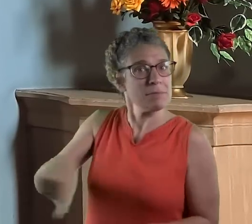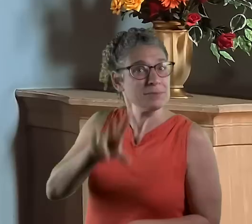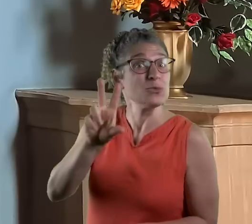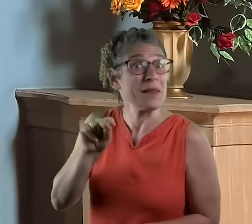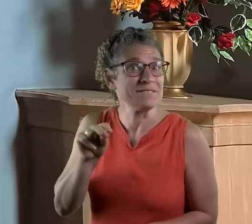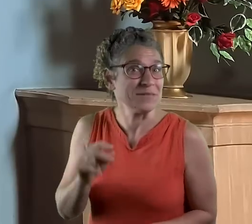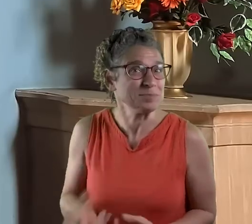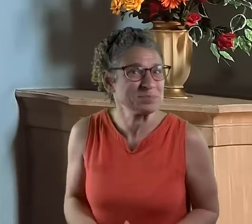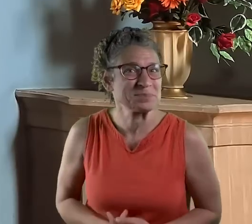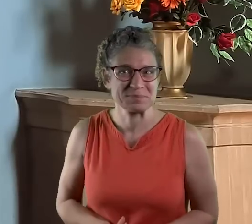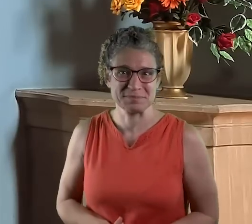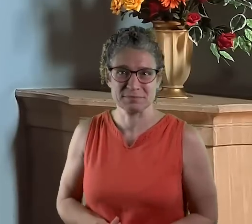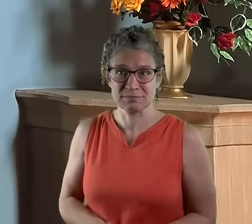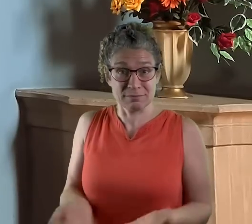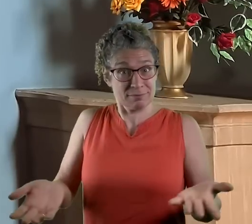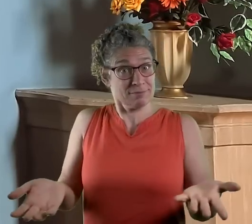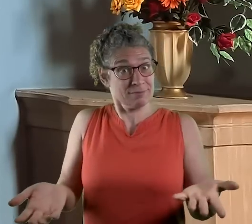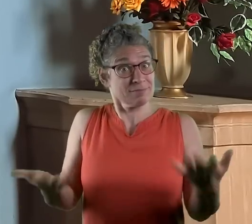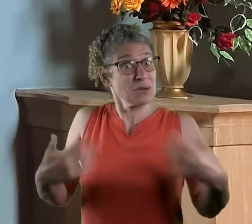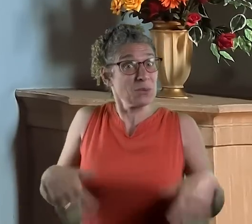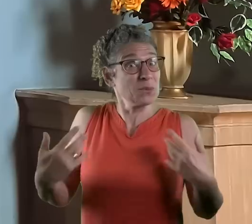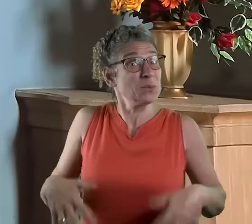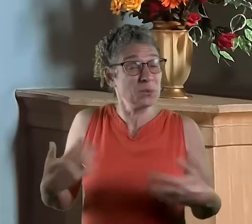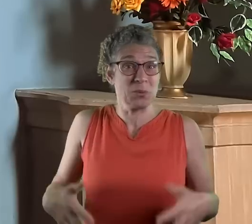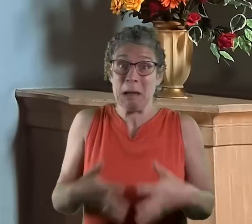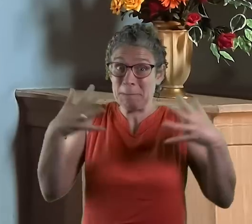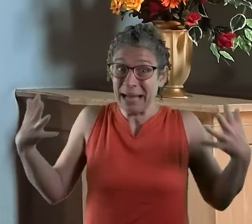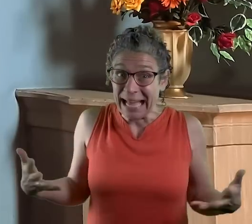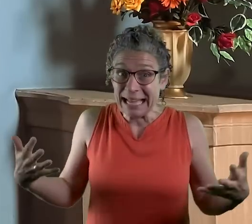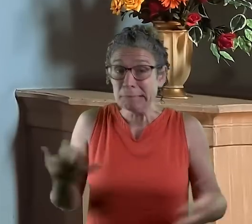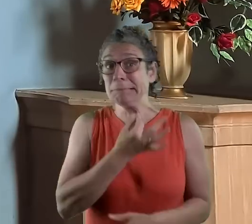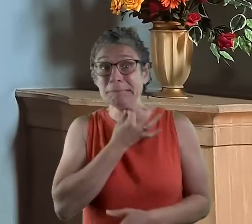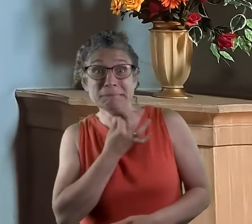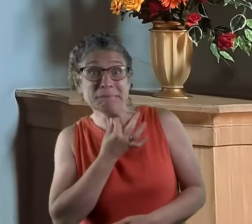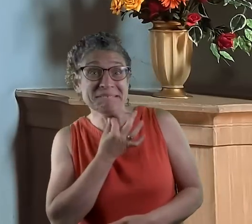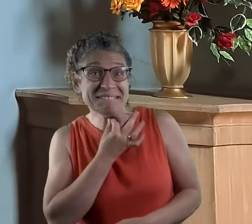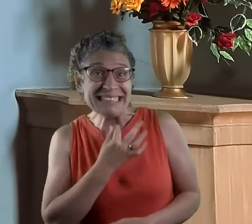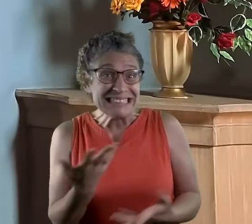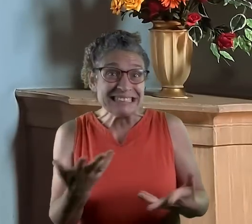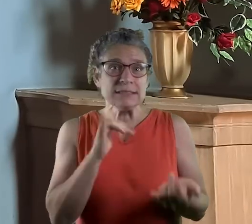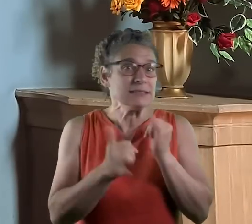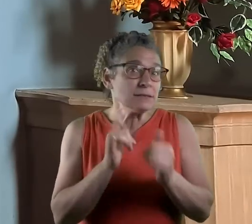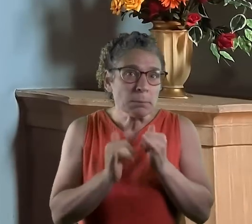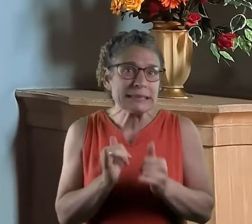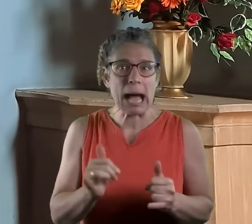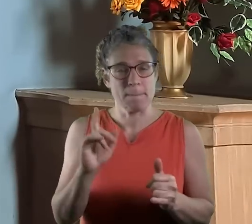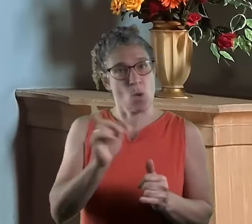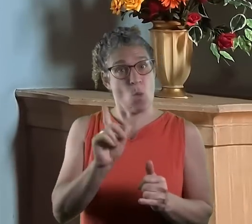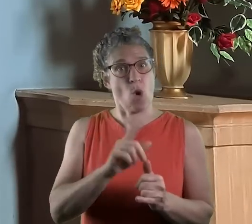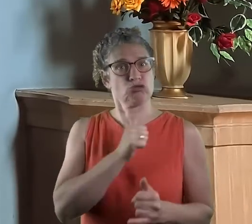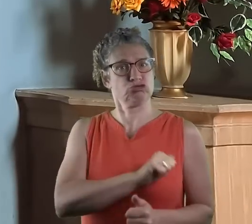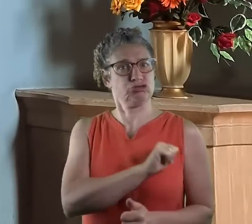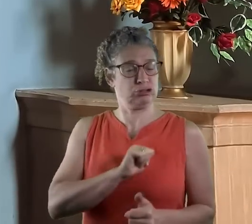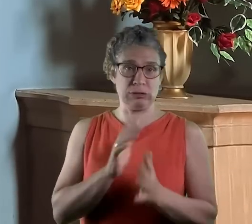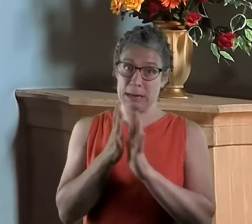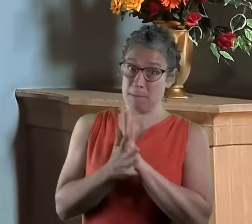to do. This is potentially a big and scary thing to do. Sometimes what it means to be